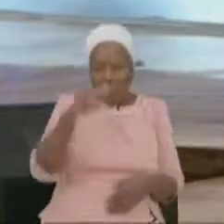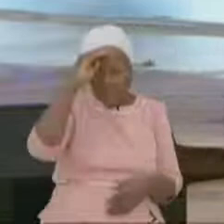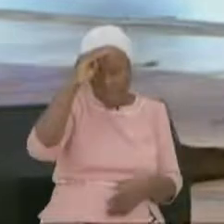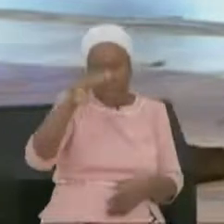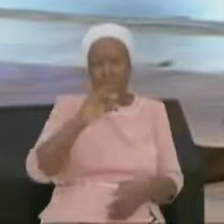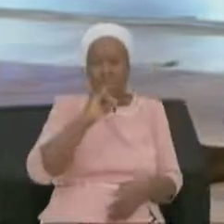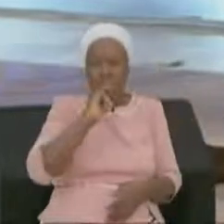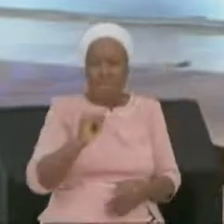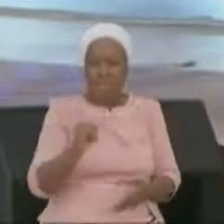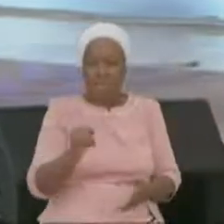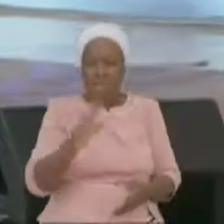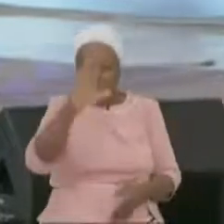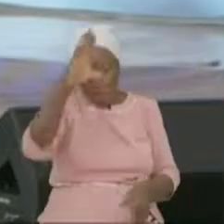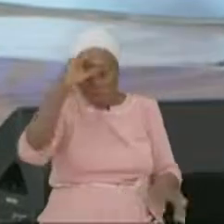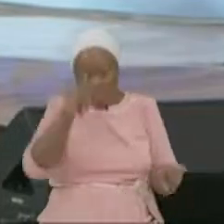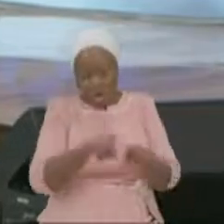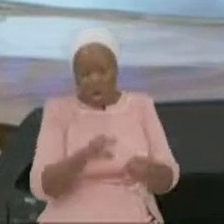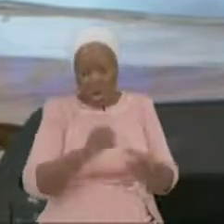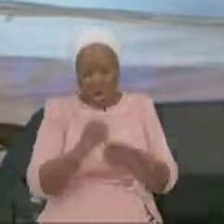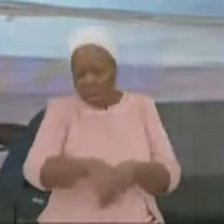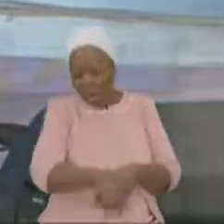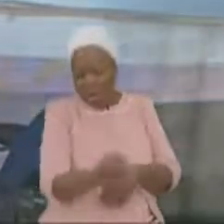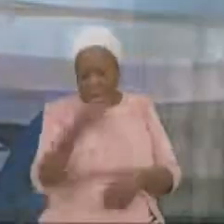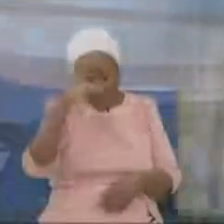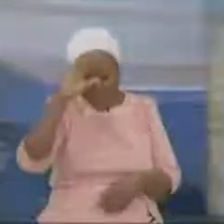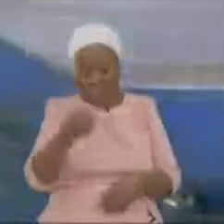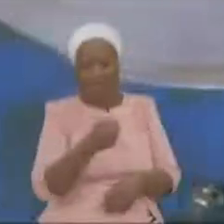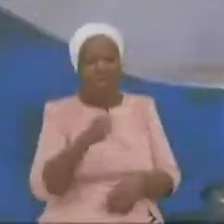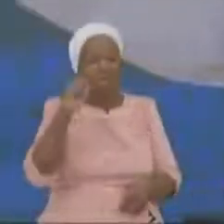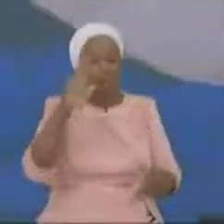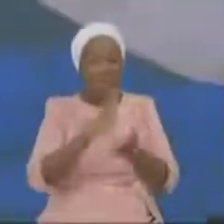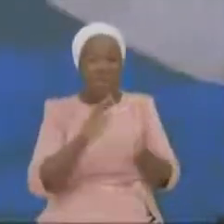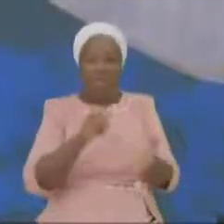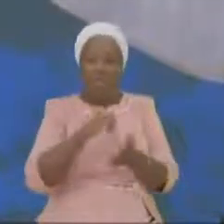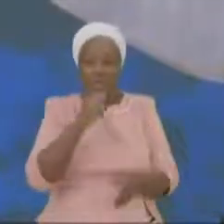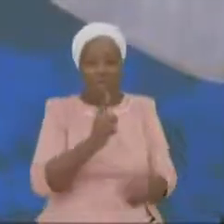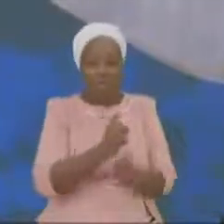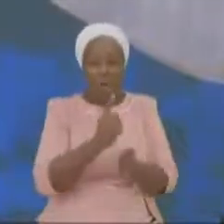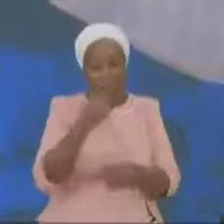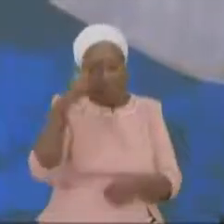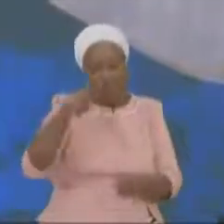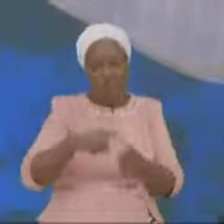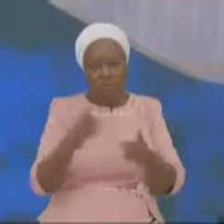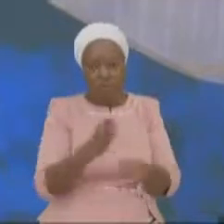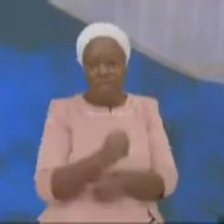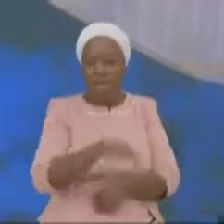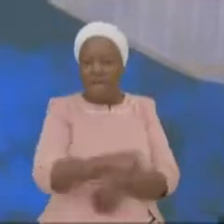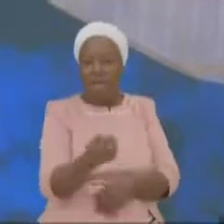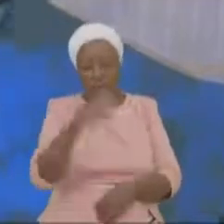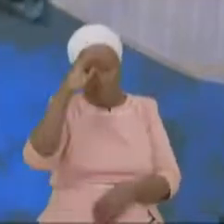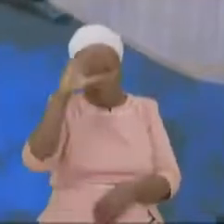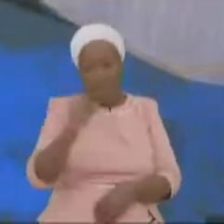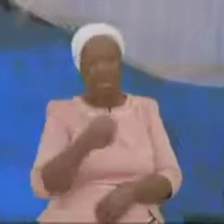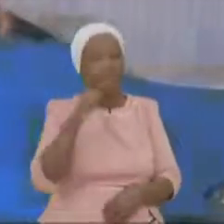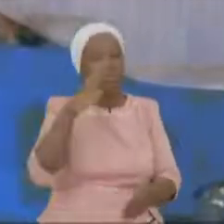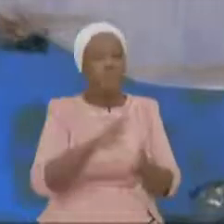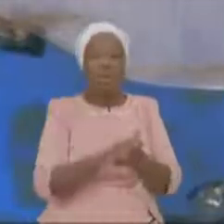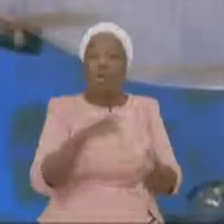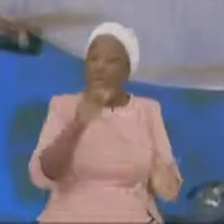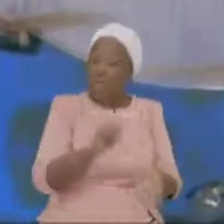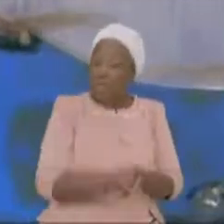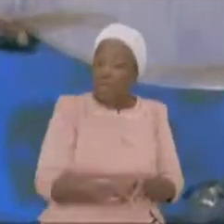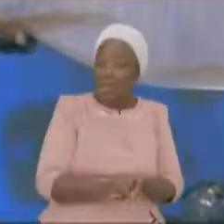your brother, or any man's wife. It's not right for you to take any man's wife.